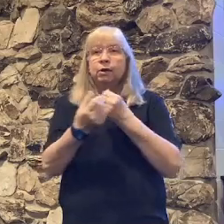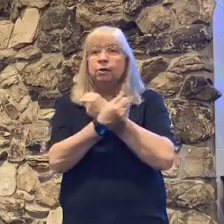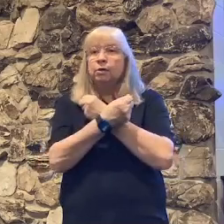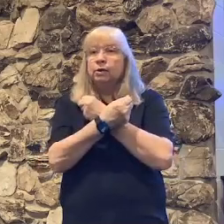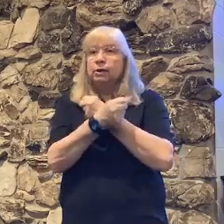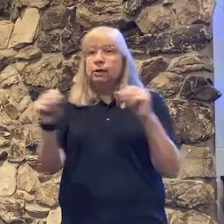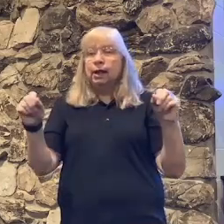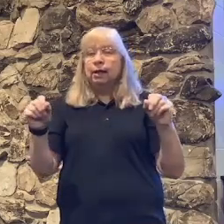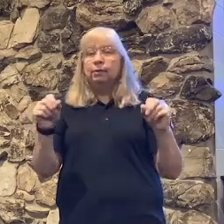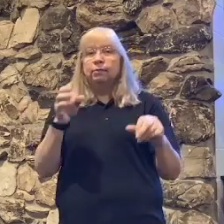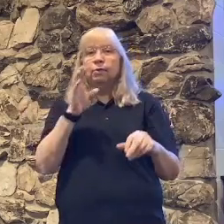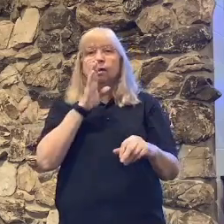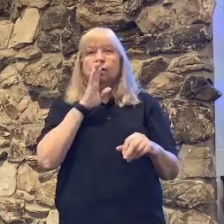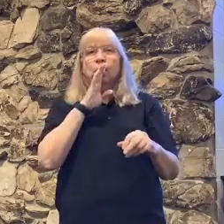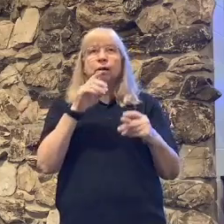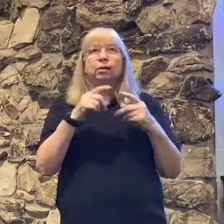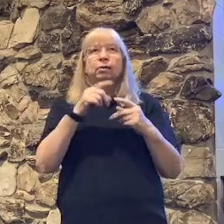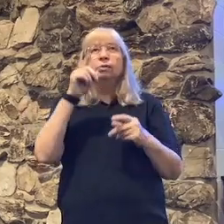talking to you.